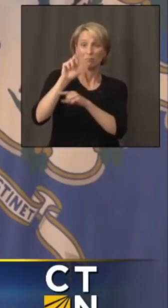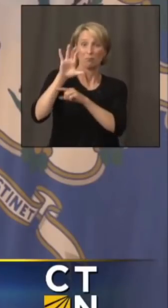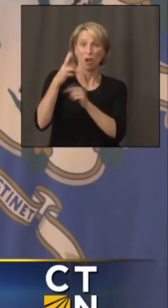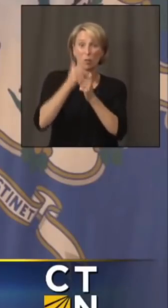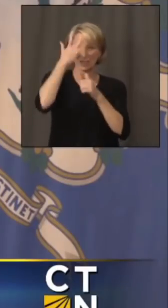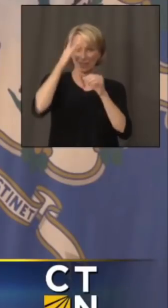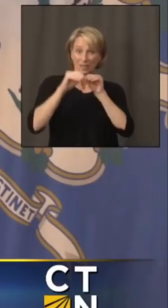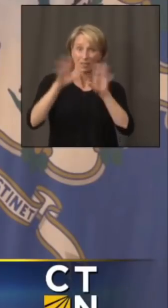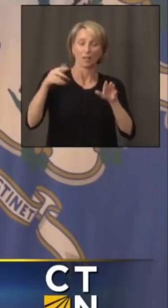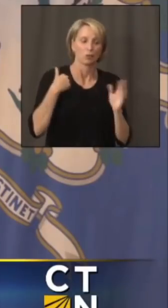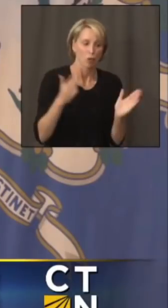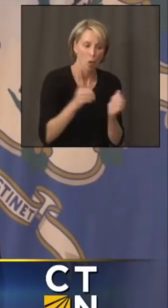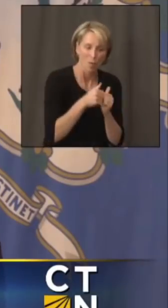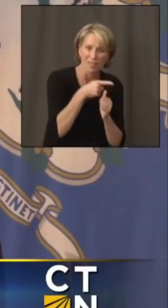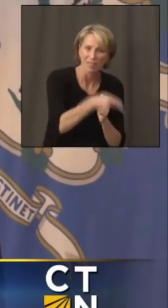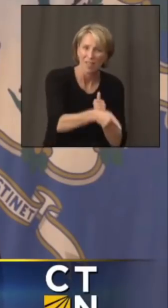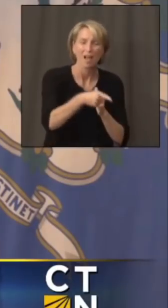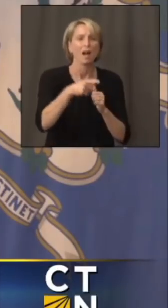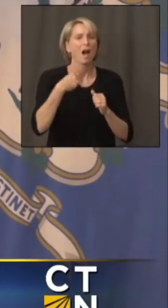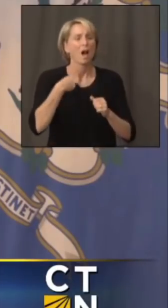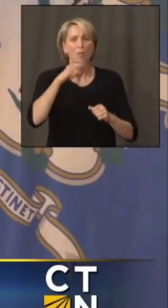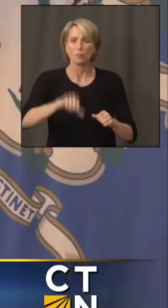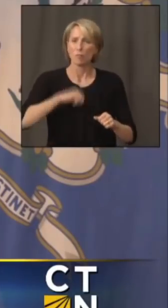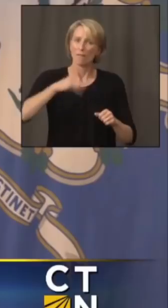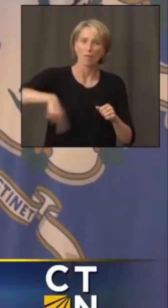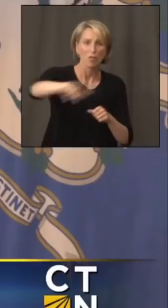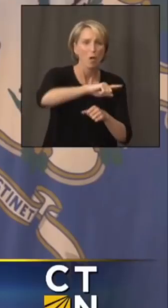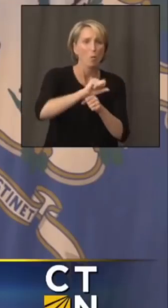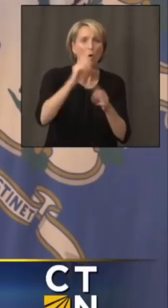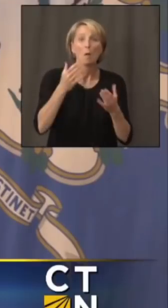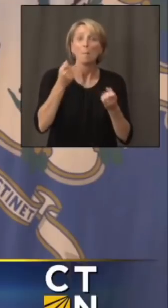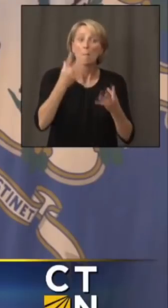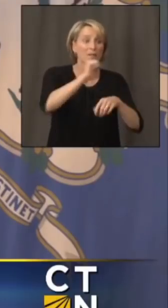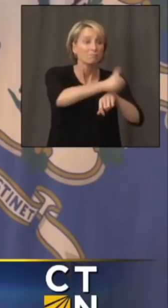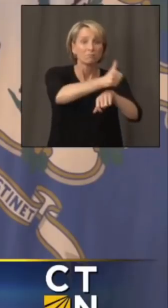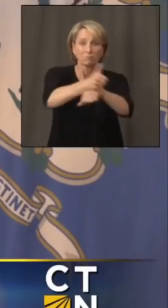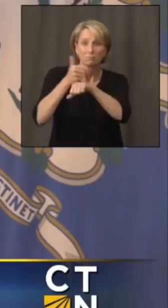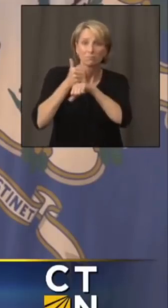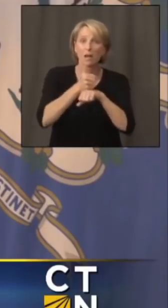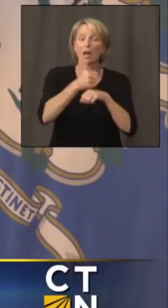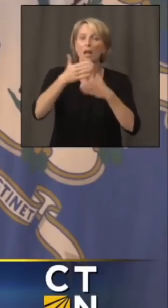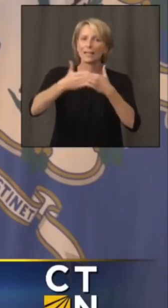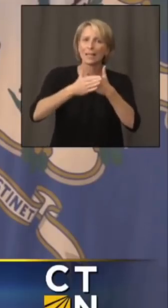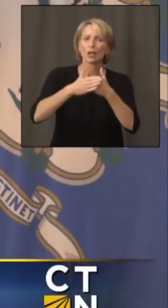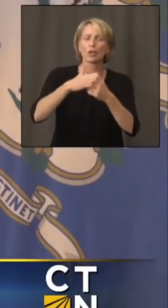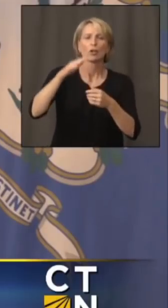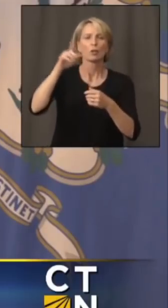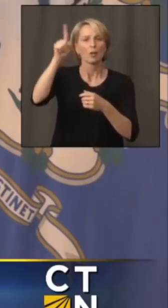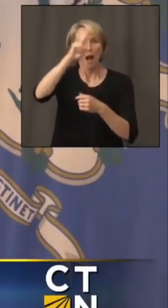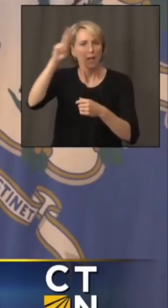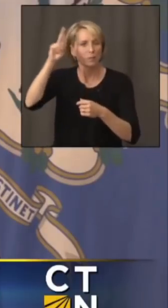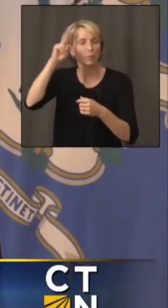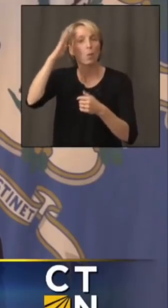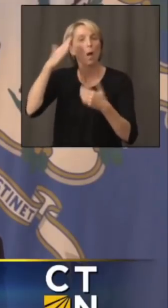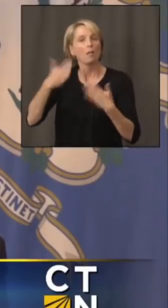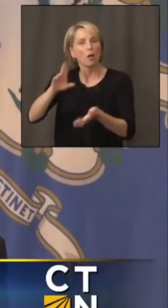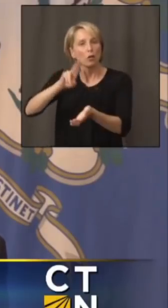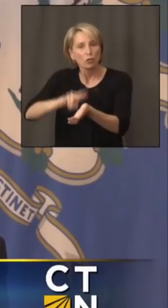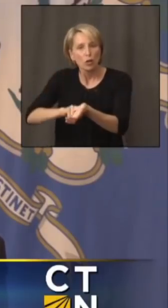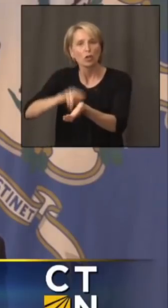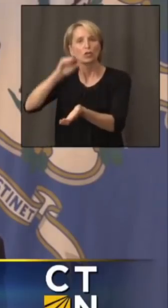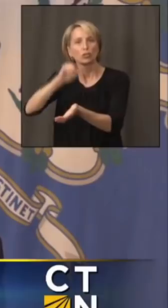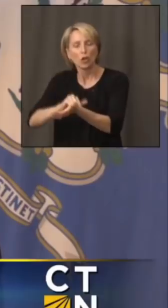freelance childcare right next to our hospitals, so nurses had safe childcare so they could take care of those who were sick.